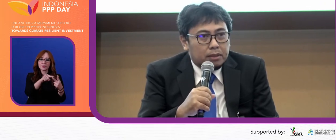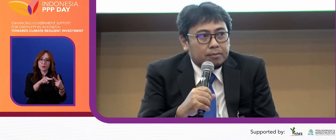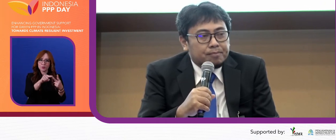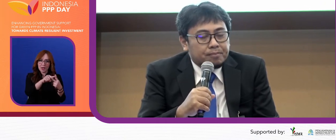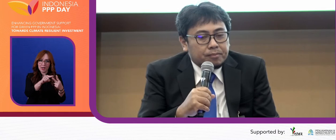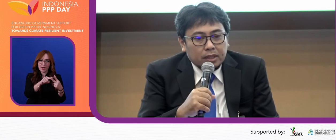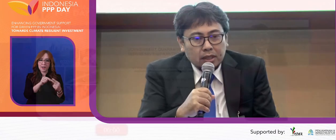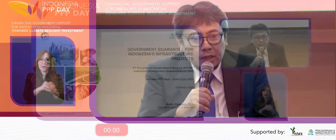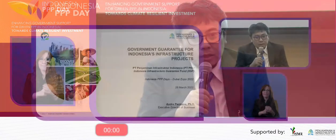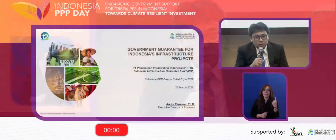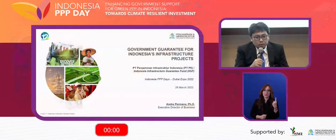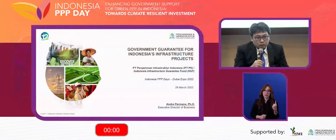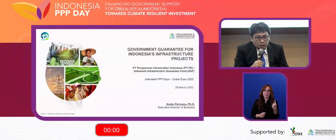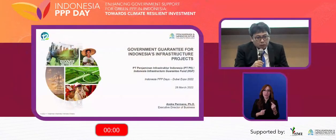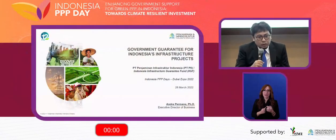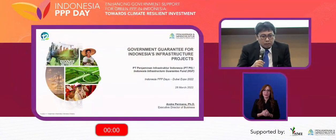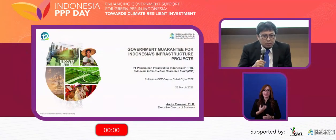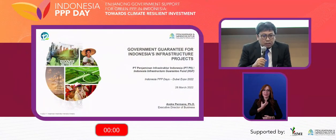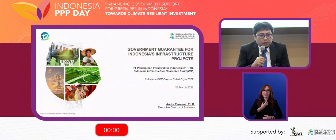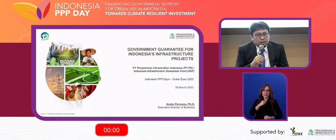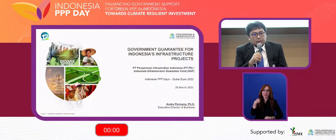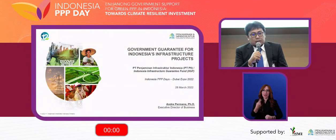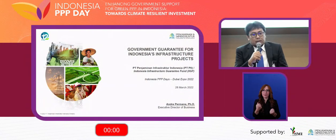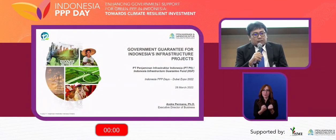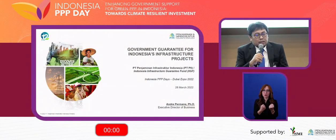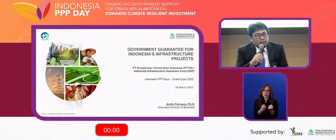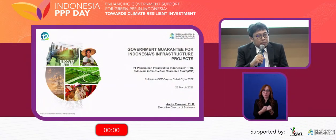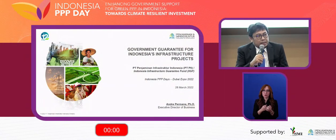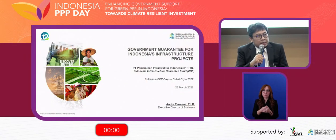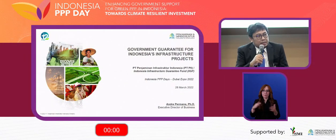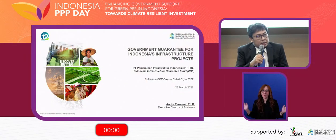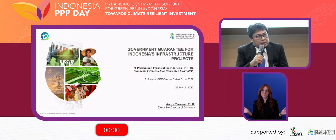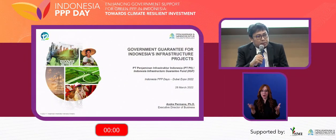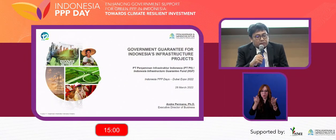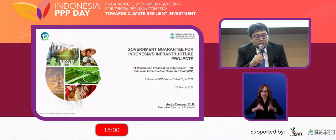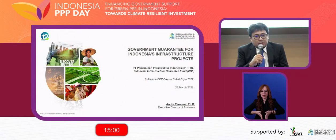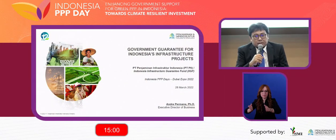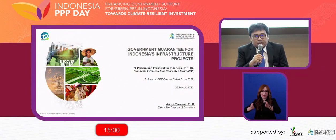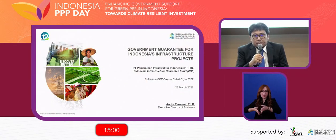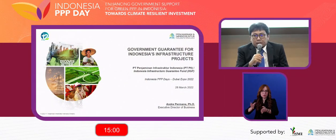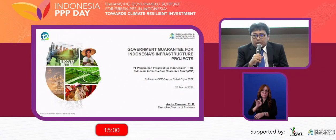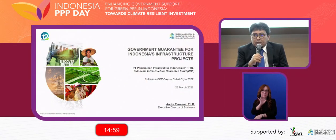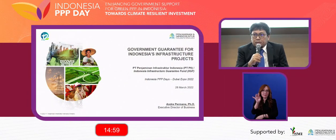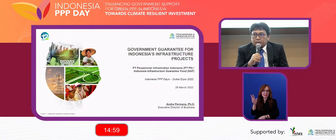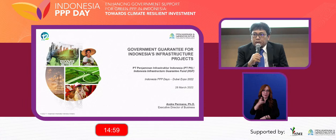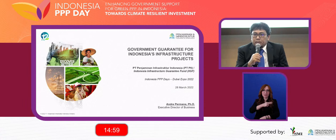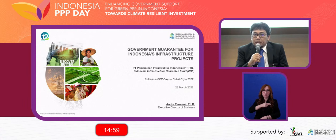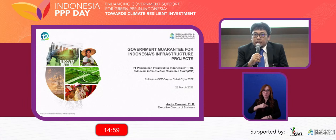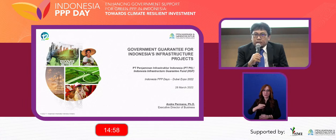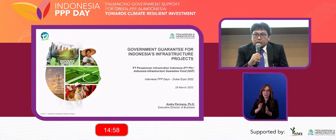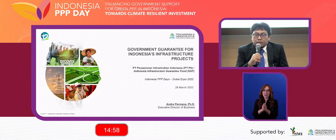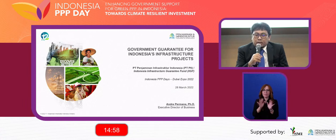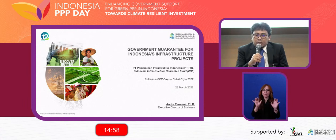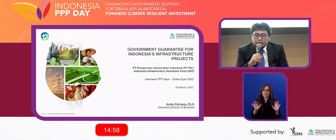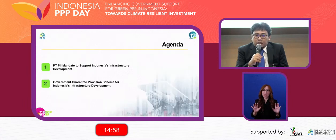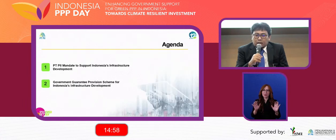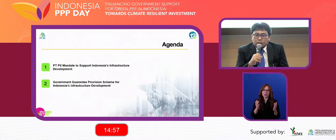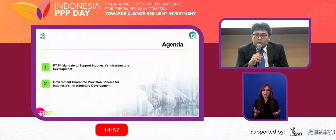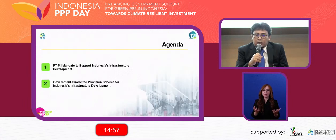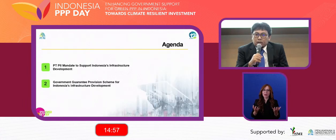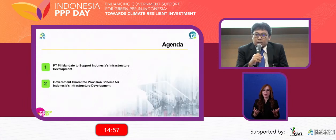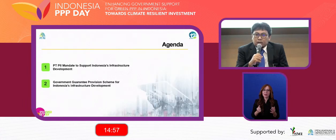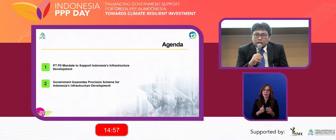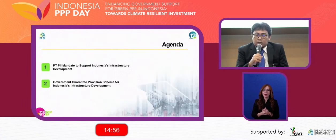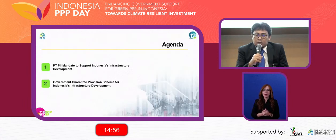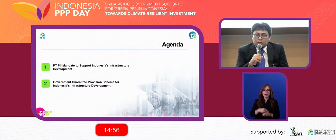officer development Enno should The government ganti provisions Kim date has been implemented so far